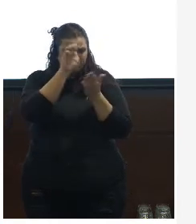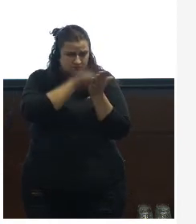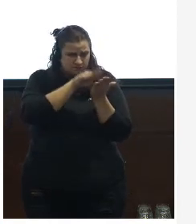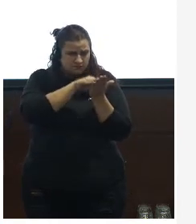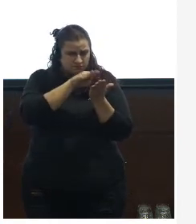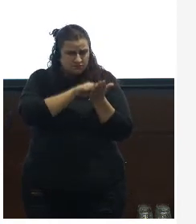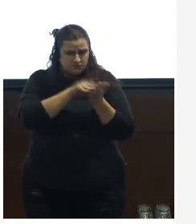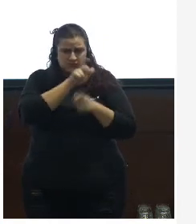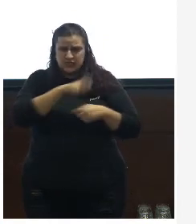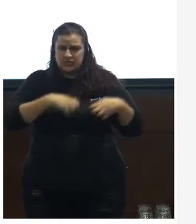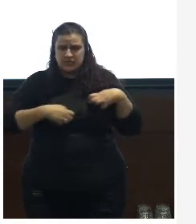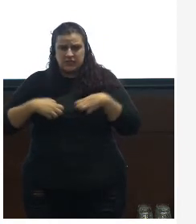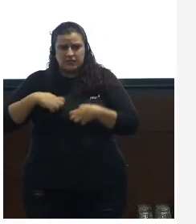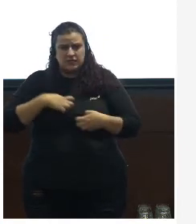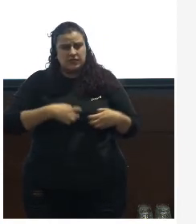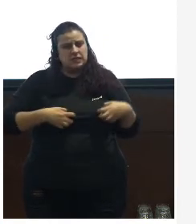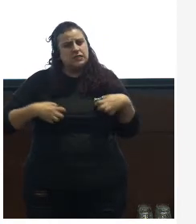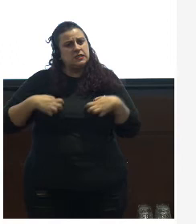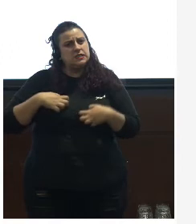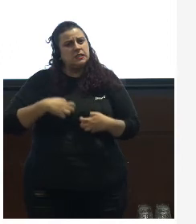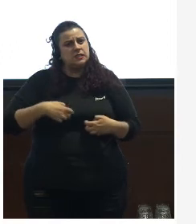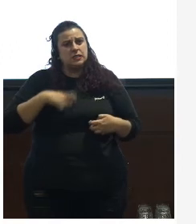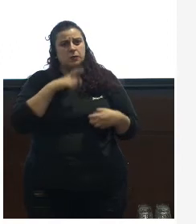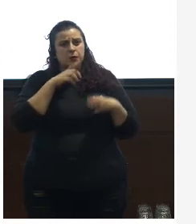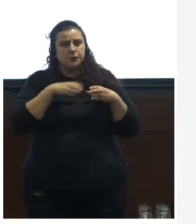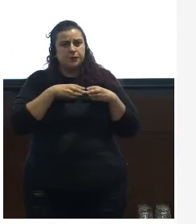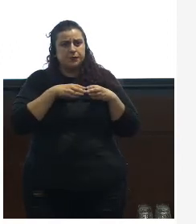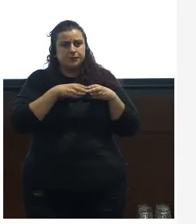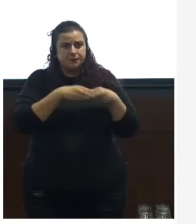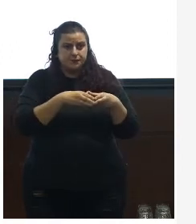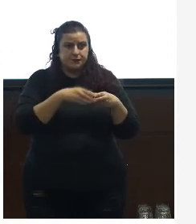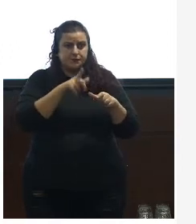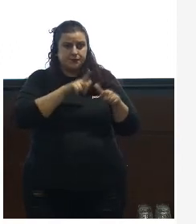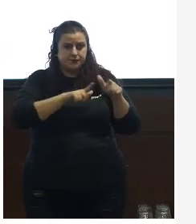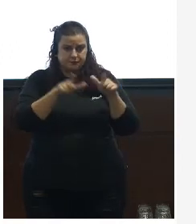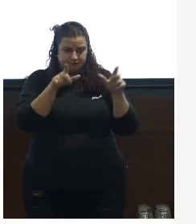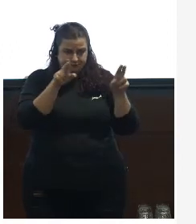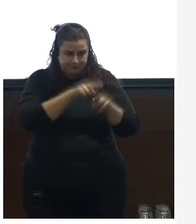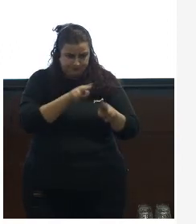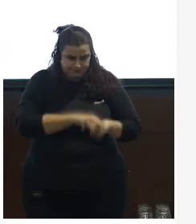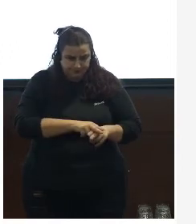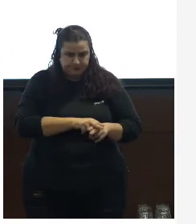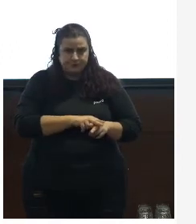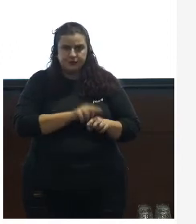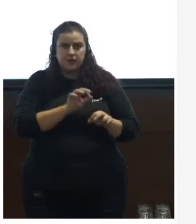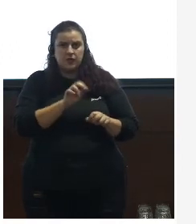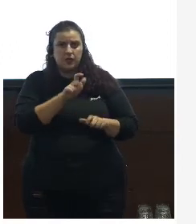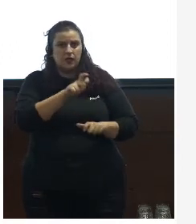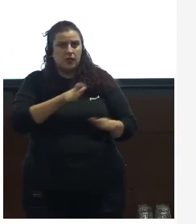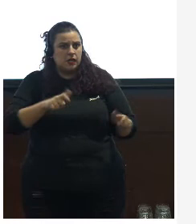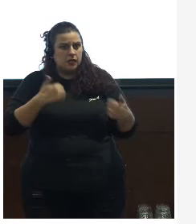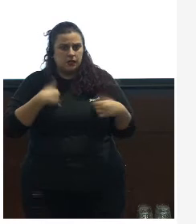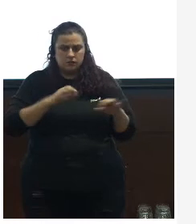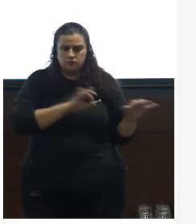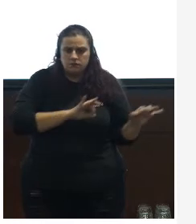of last-minute cancellations. So we have people going on a cruise, they did their homework, they prepared well, they